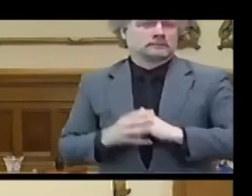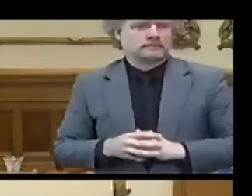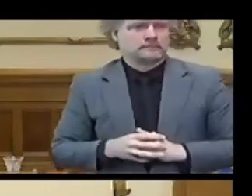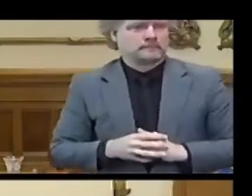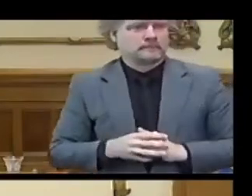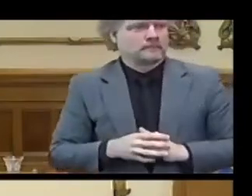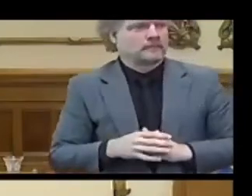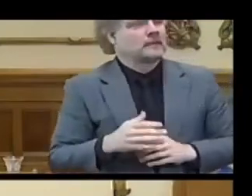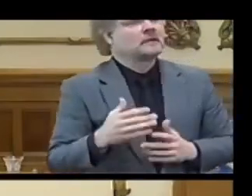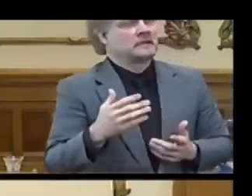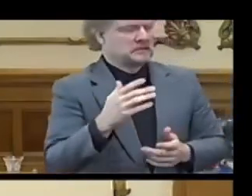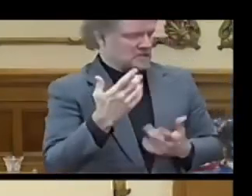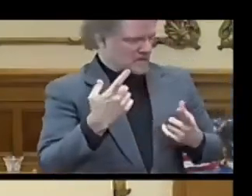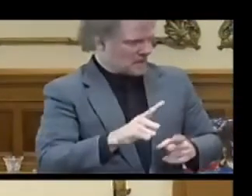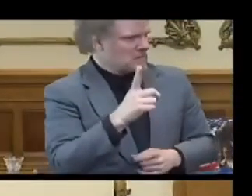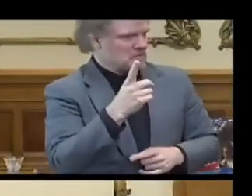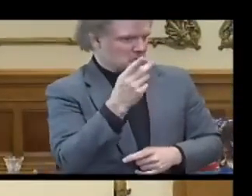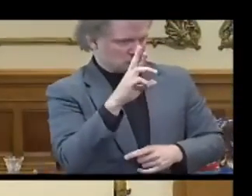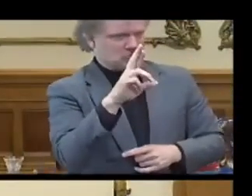Dr. Dan's with us. Sure.